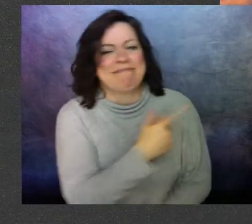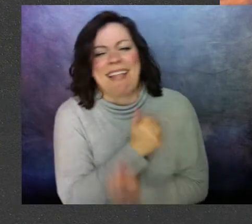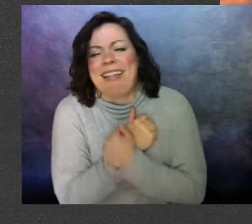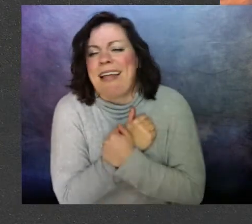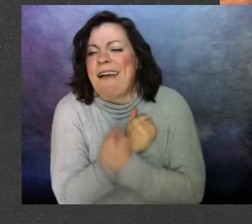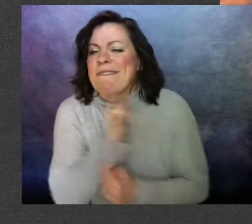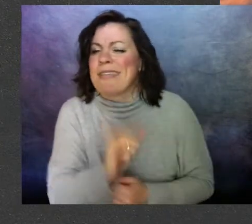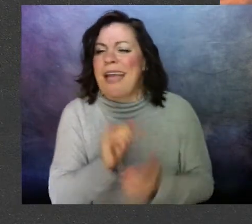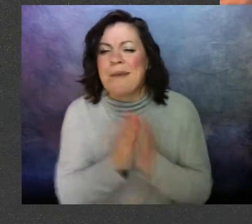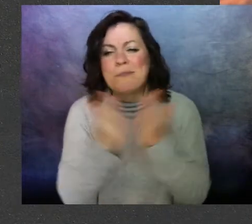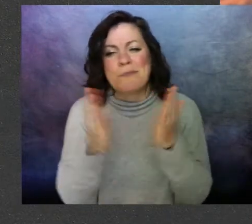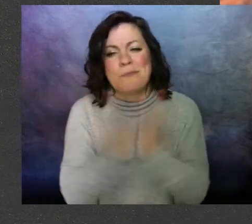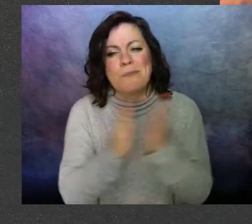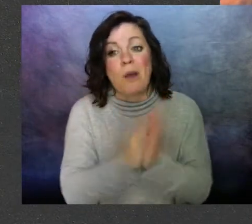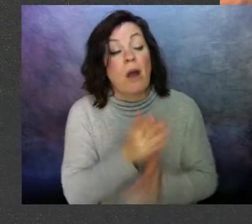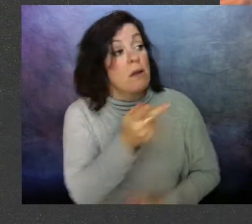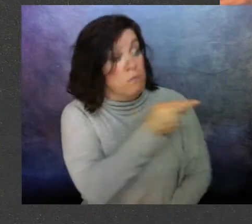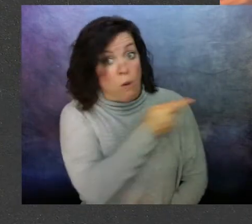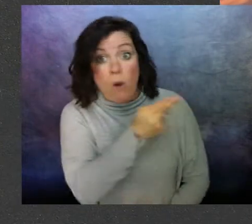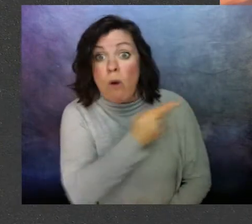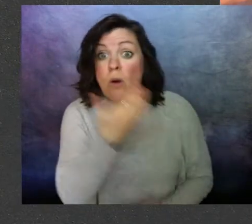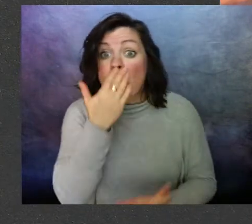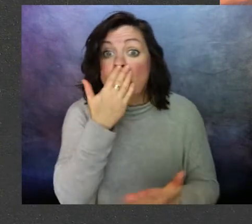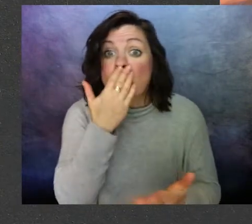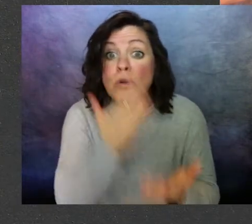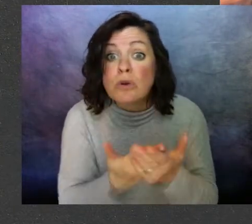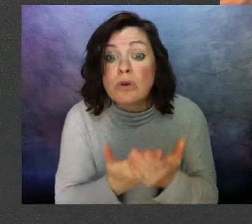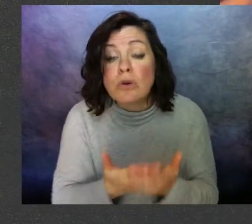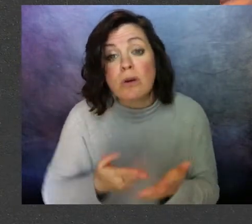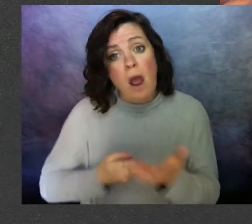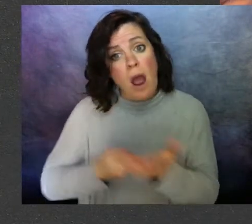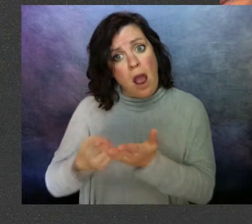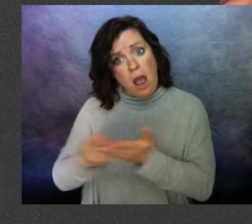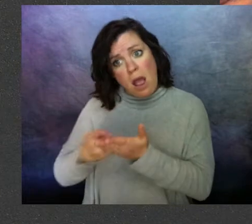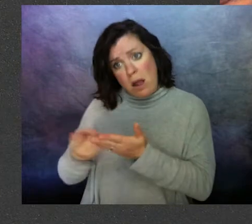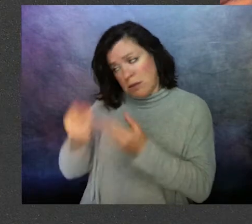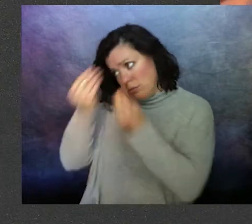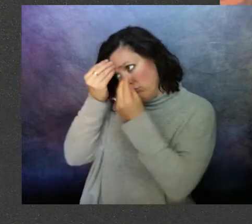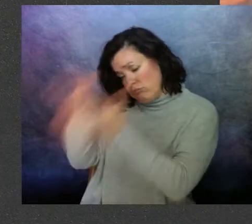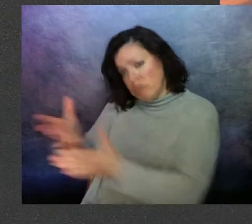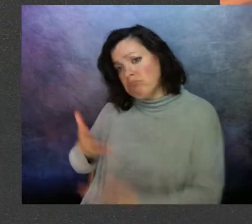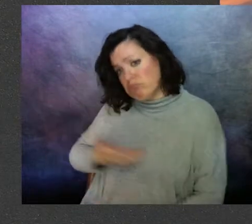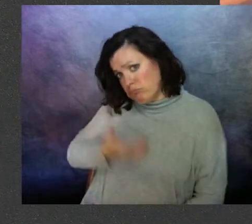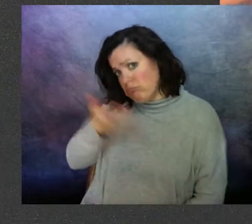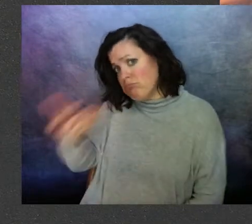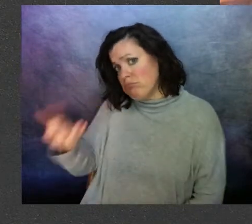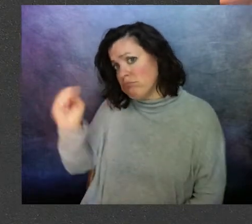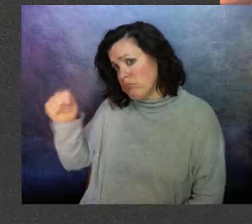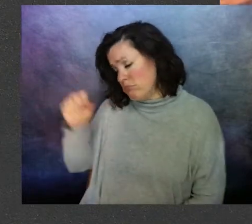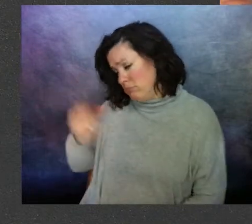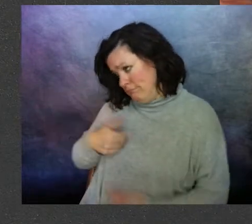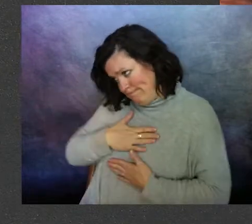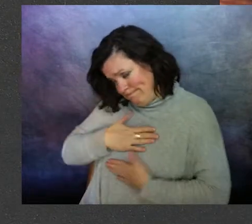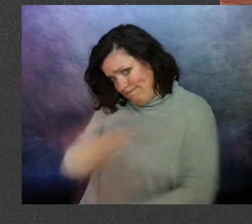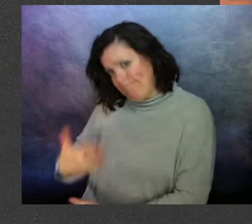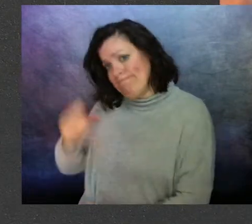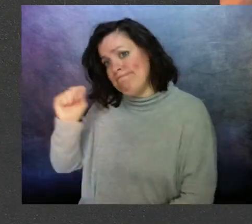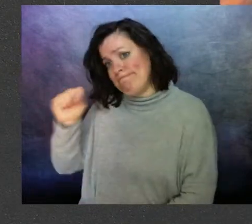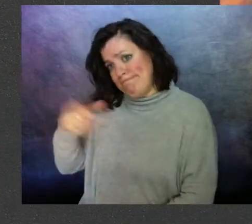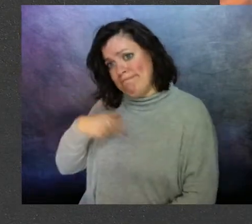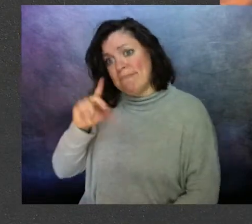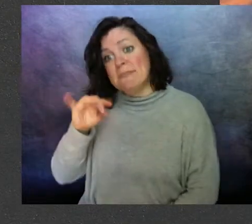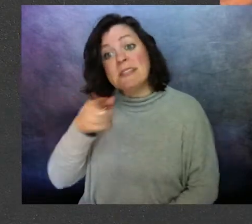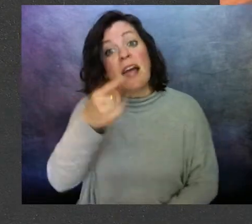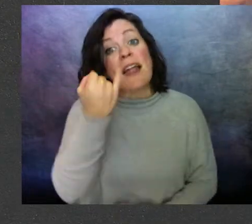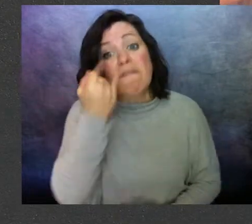and Cleo did the right thing by being honest with Theo, right? It makes you feel good inside when you're honest. It's always the best choice. When